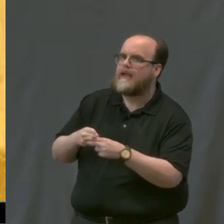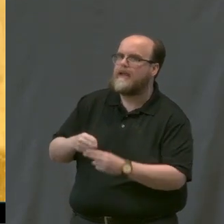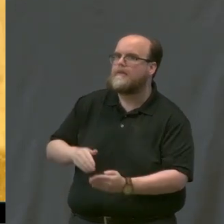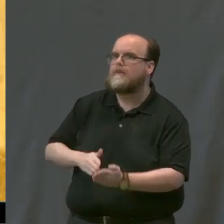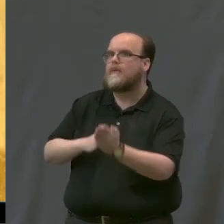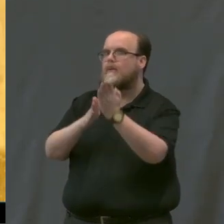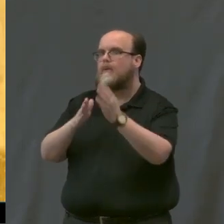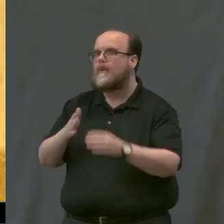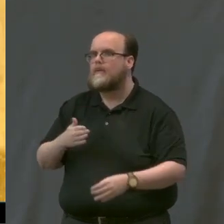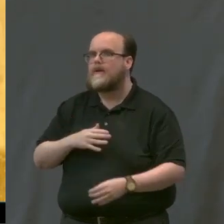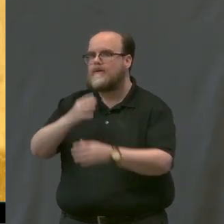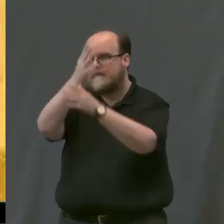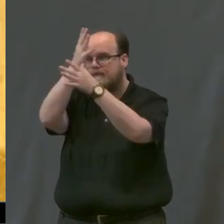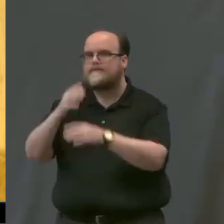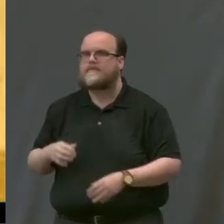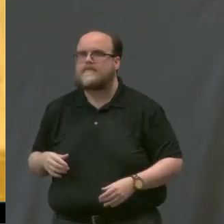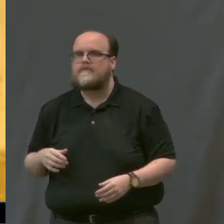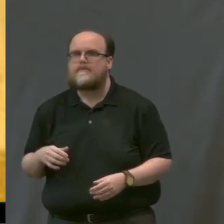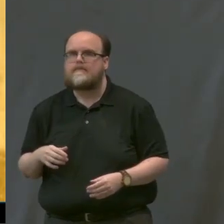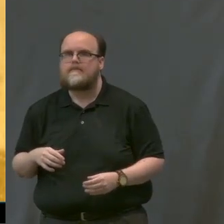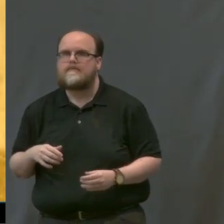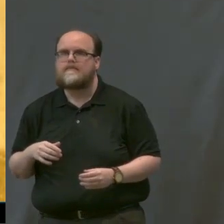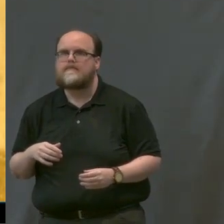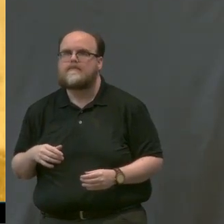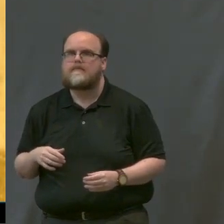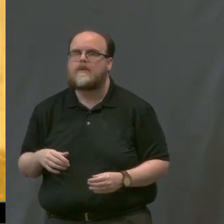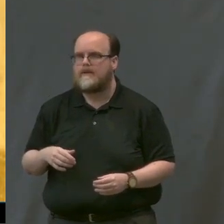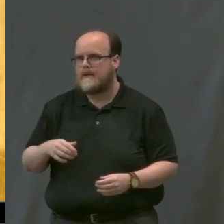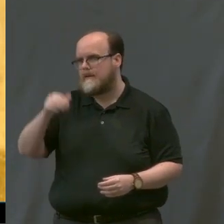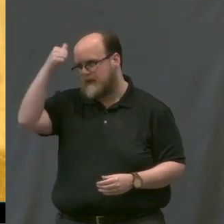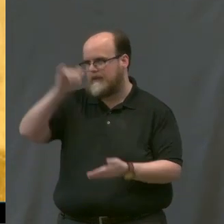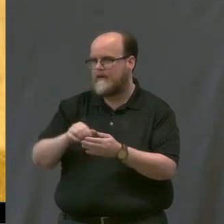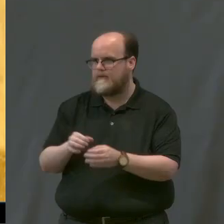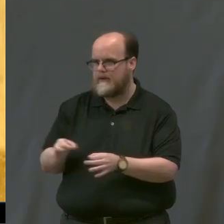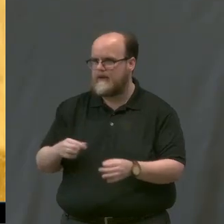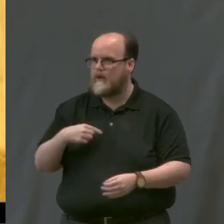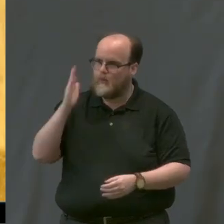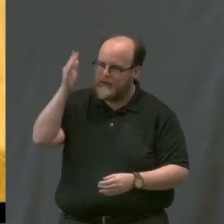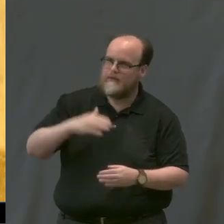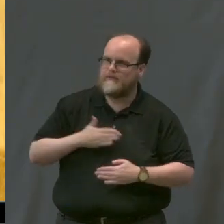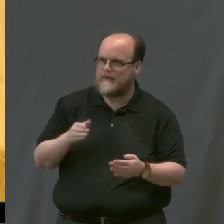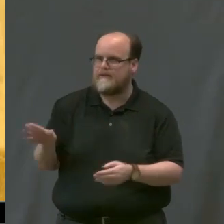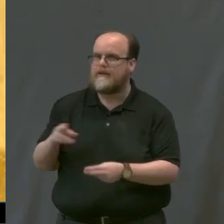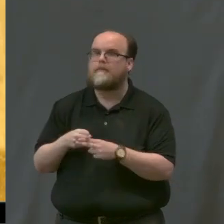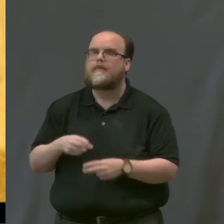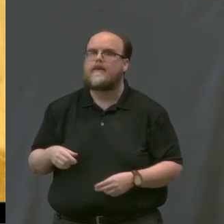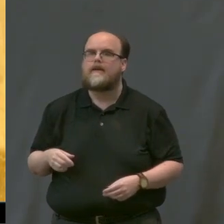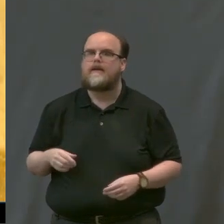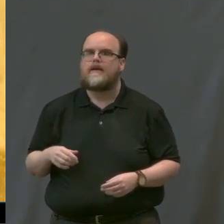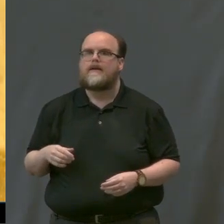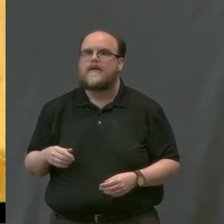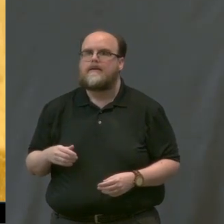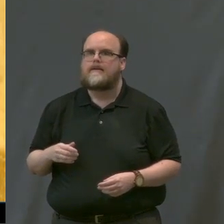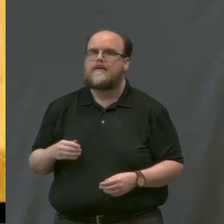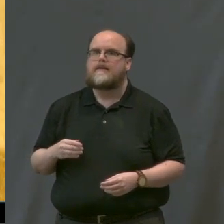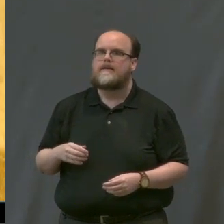will confess. That's key. Remember that phrase for a moment. On this song, I'll be somewhere listening for my name. Stanza